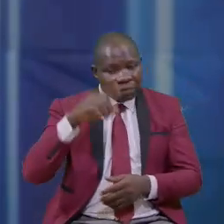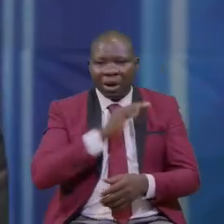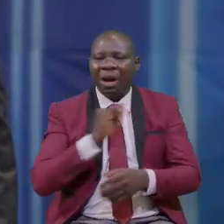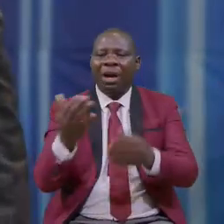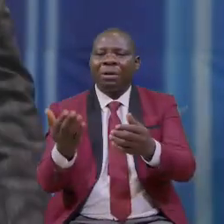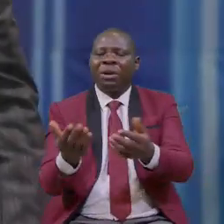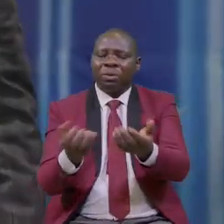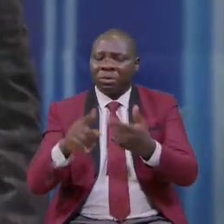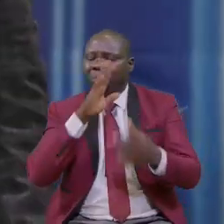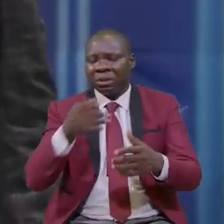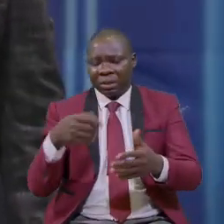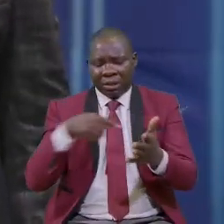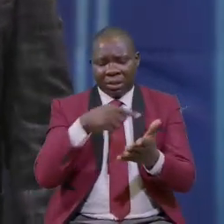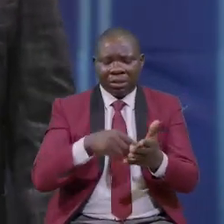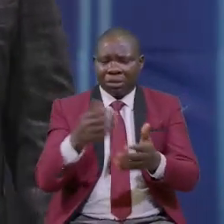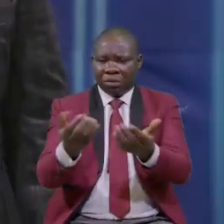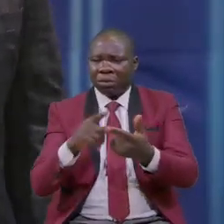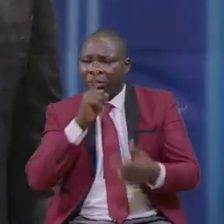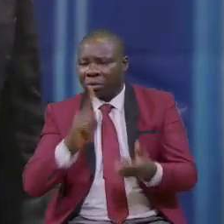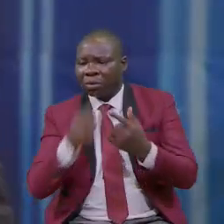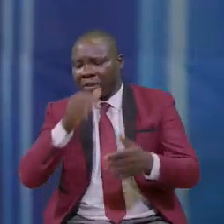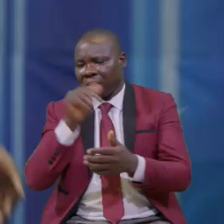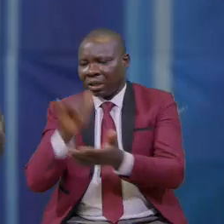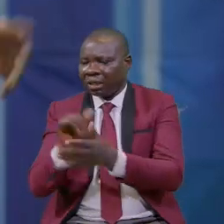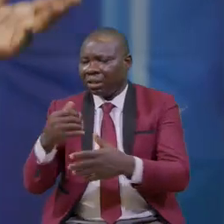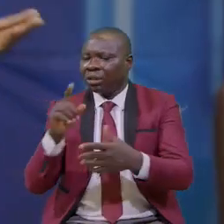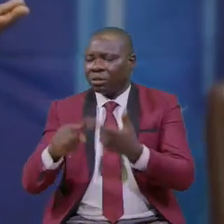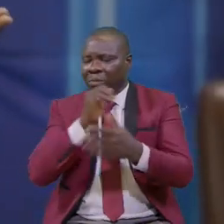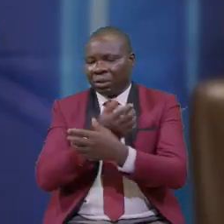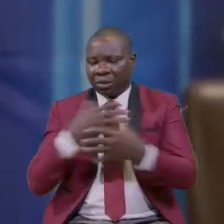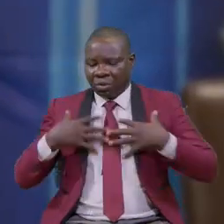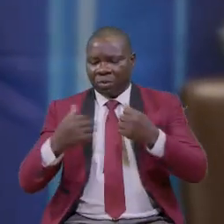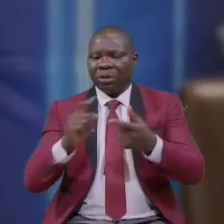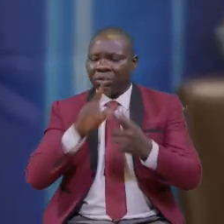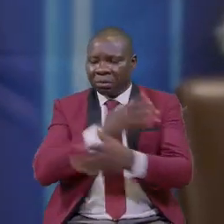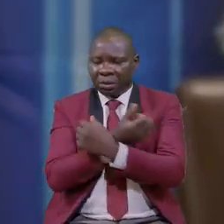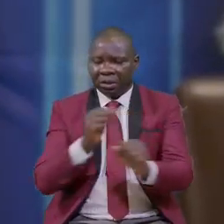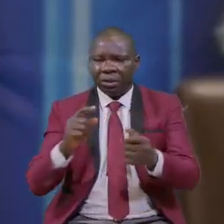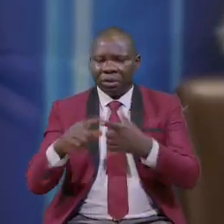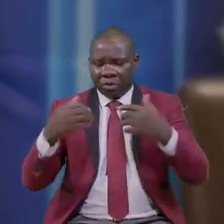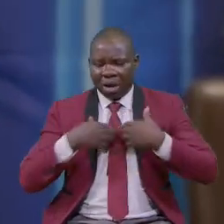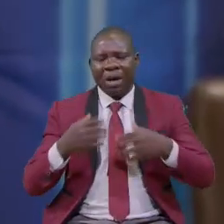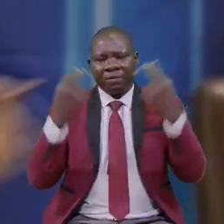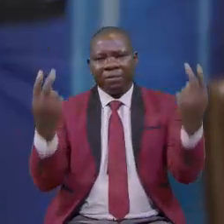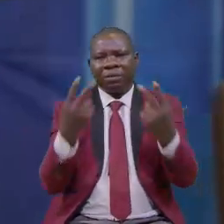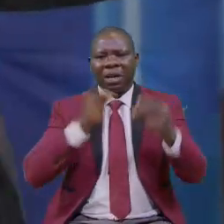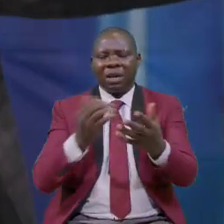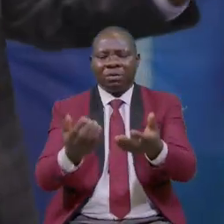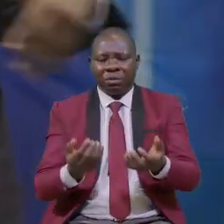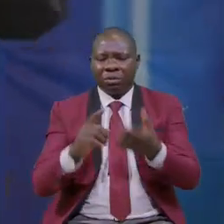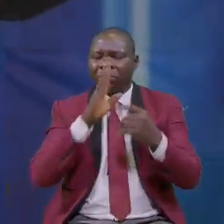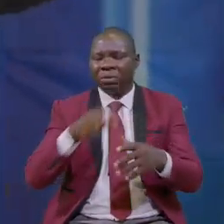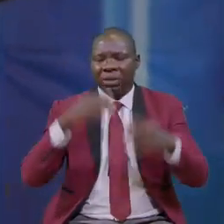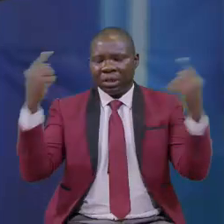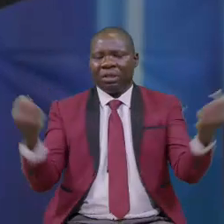want to be this, I want to be well, I want to be saved, I want to have joy, I want to have victory, I want to be triumphant. Praise the